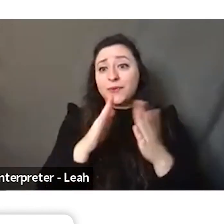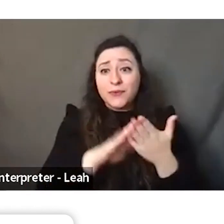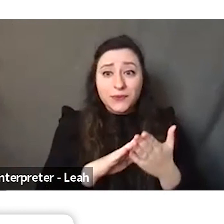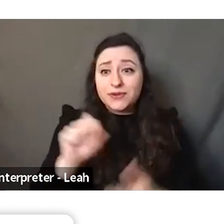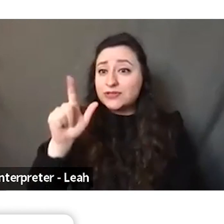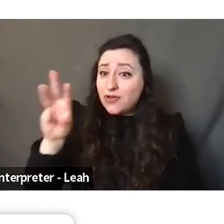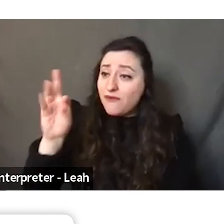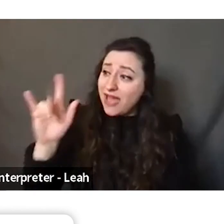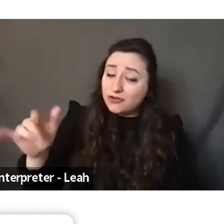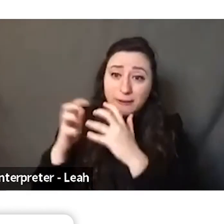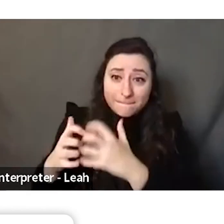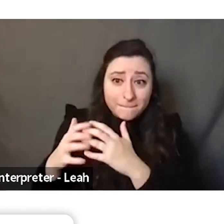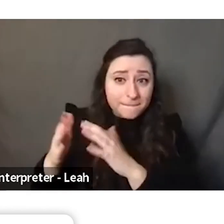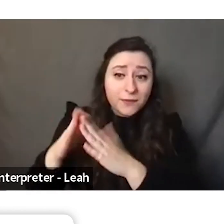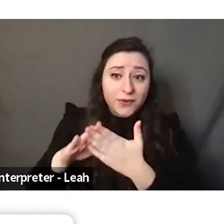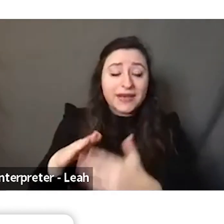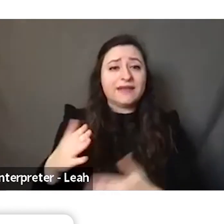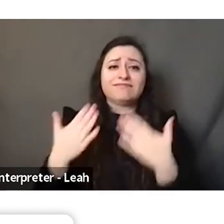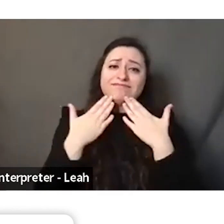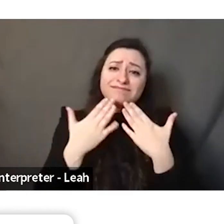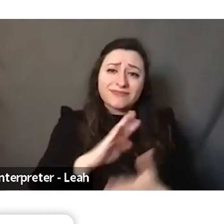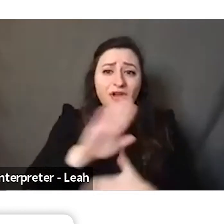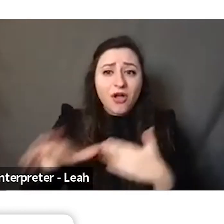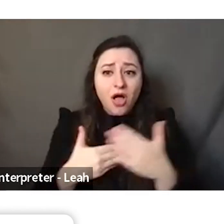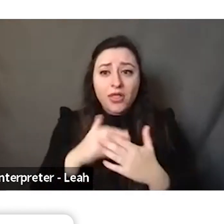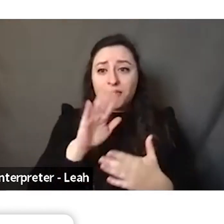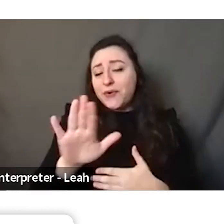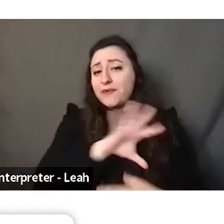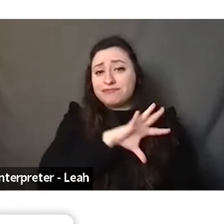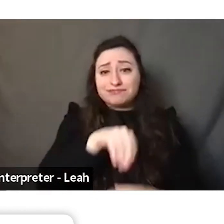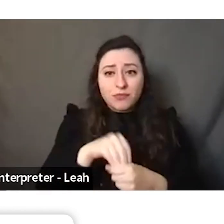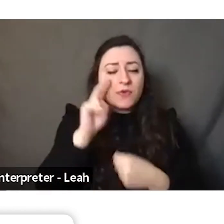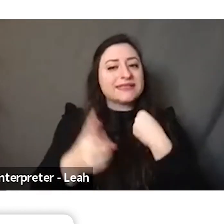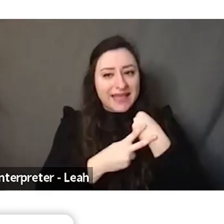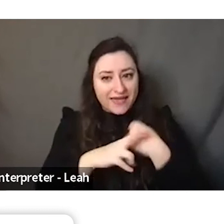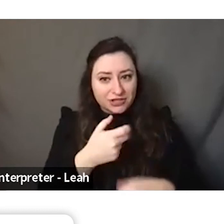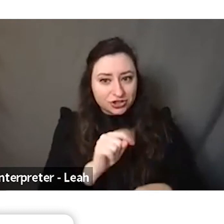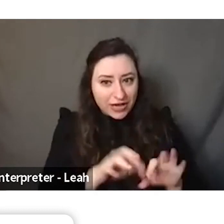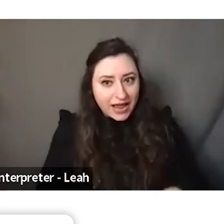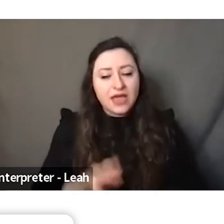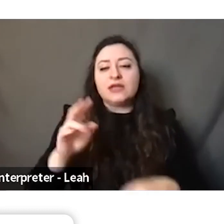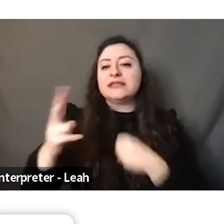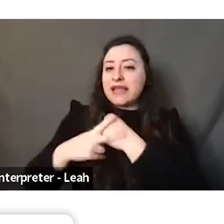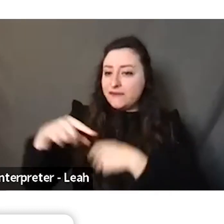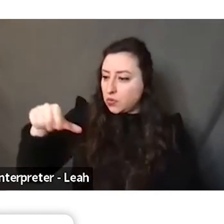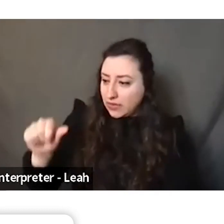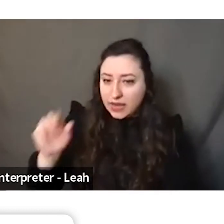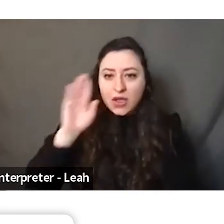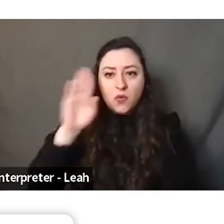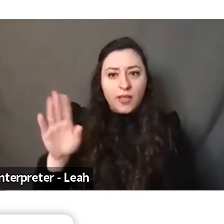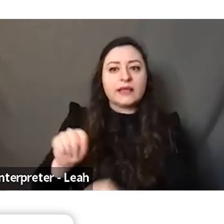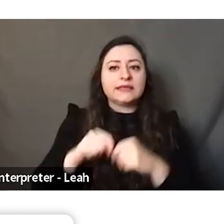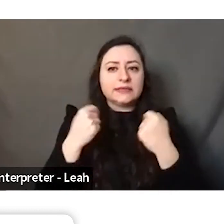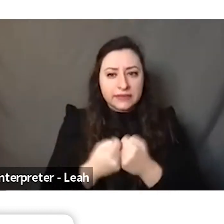Factory community, so much for all of your insights. We're going to save the chat. We're saving Q&A. We're going to regroup with the team here